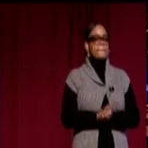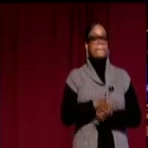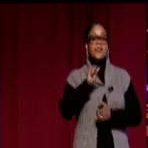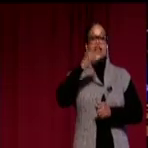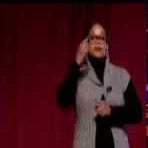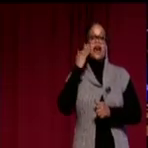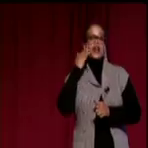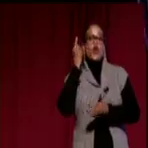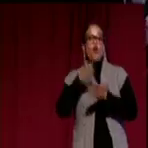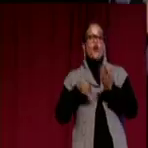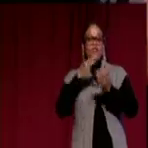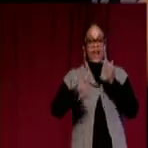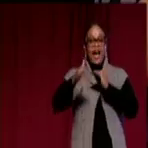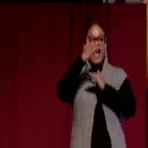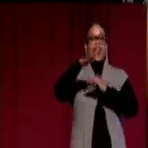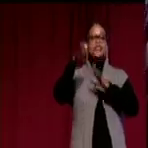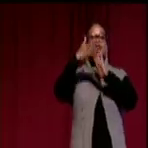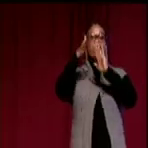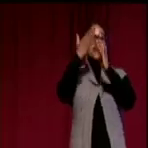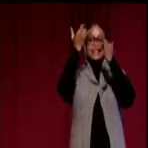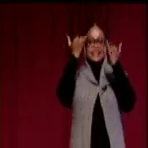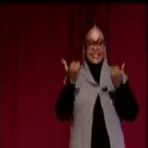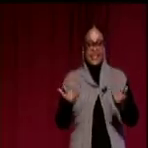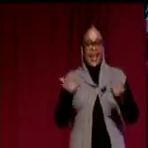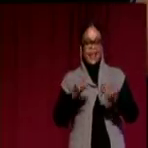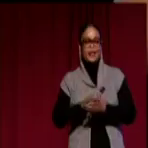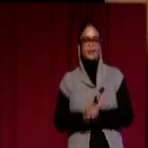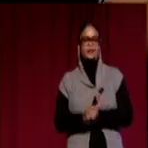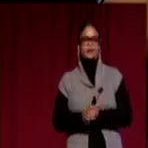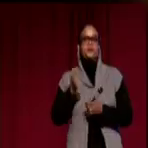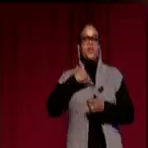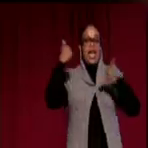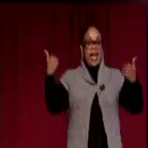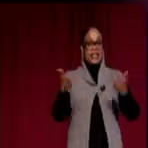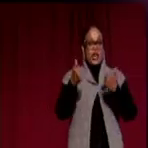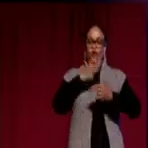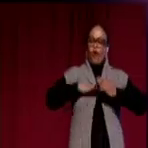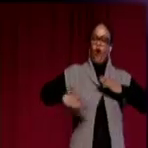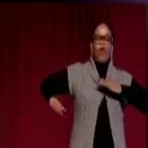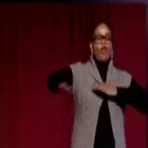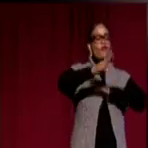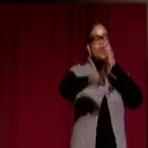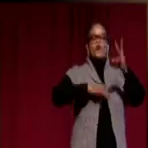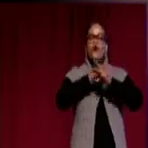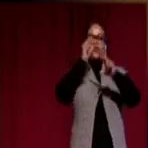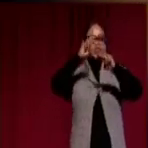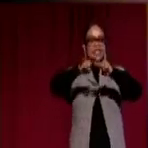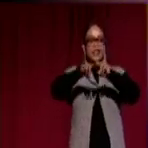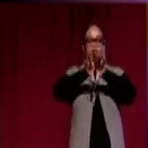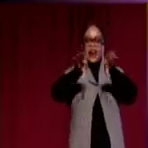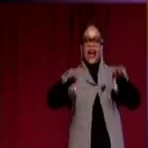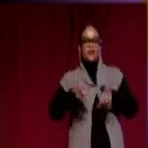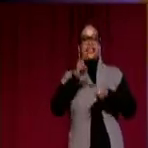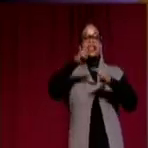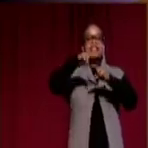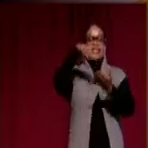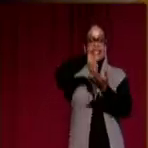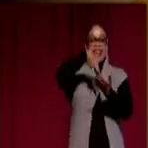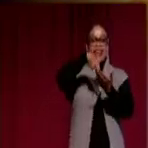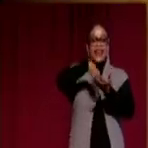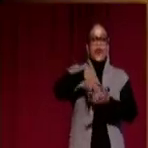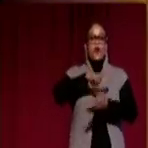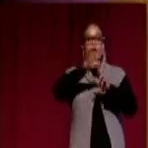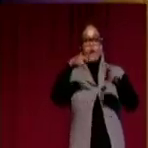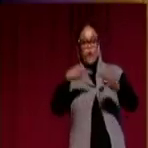Anybody know what the highest praise is today? I dare you, all over the world, sitting on your couch, sitting in your kitchen,